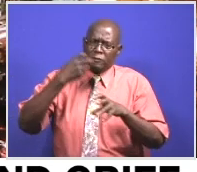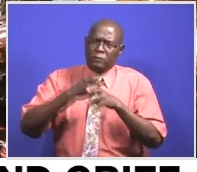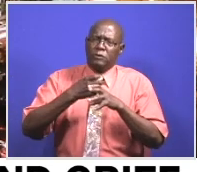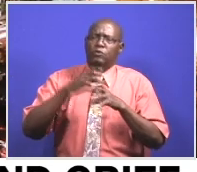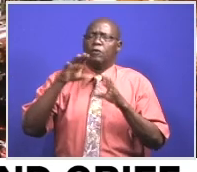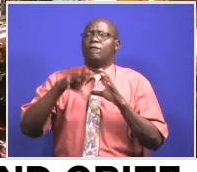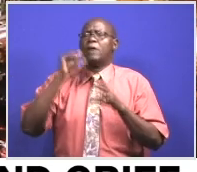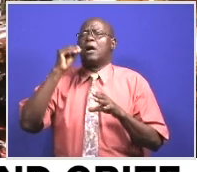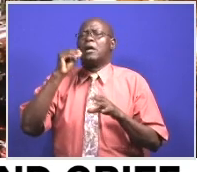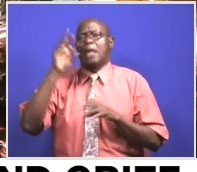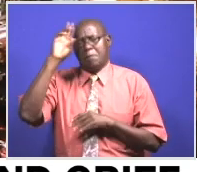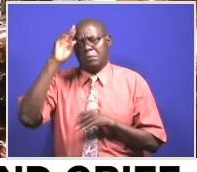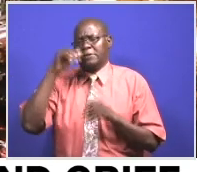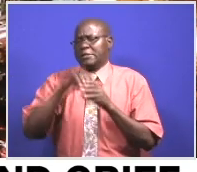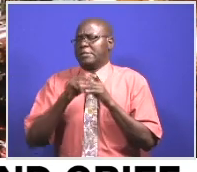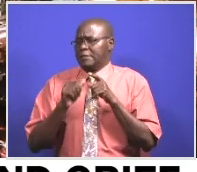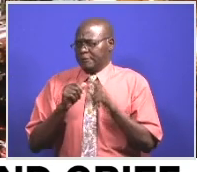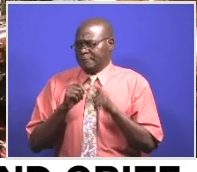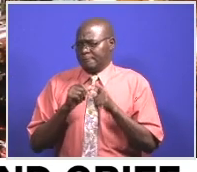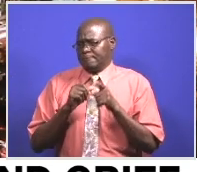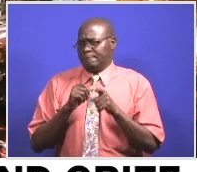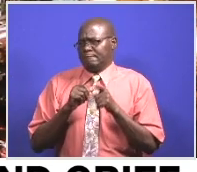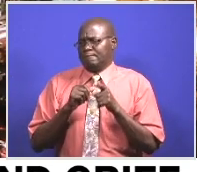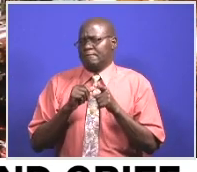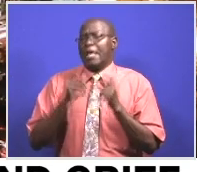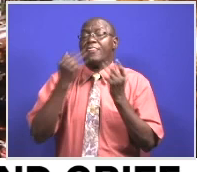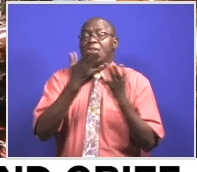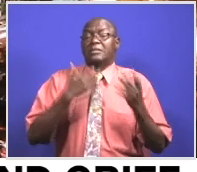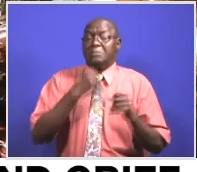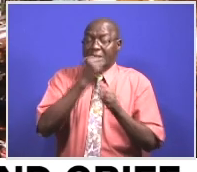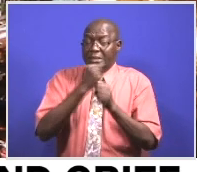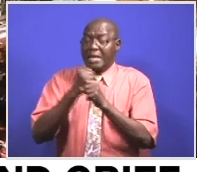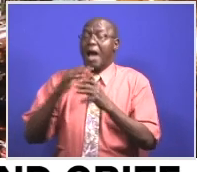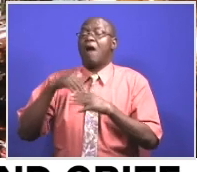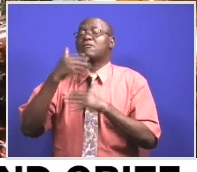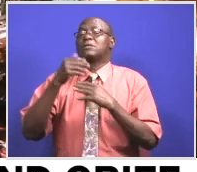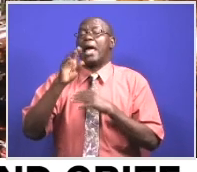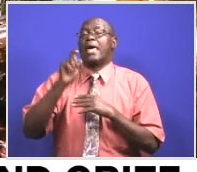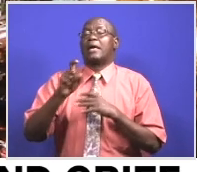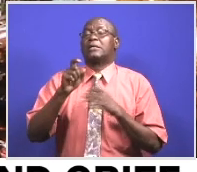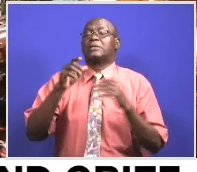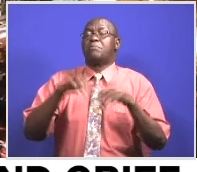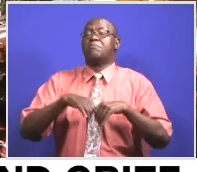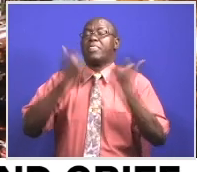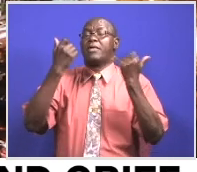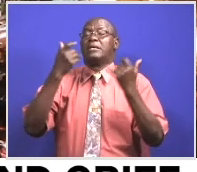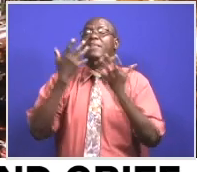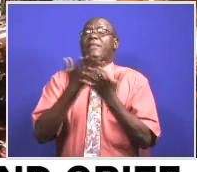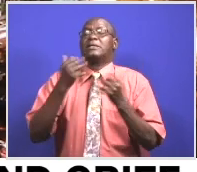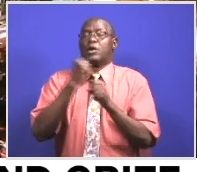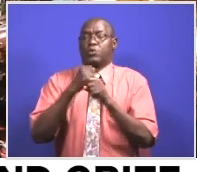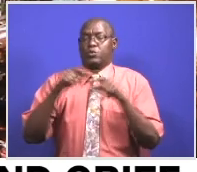that. I remember the things I did after I break up with my ex-boyfriend is the things that I'm doing today.